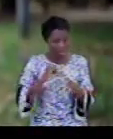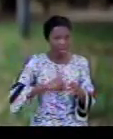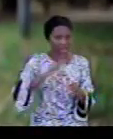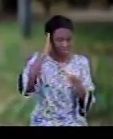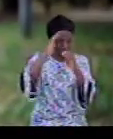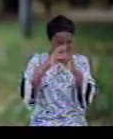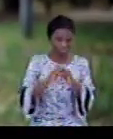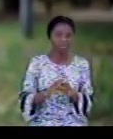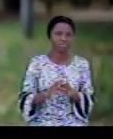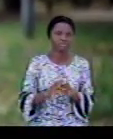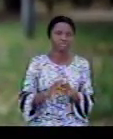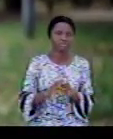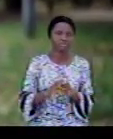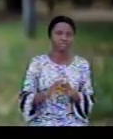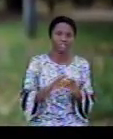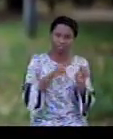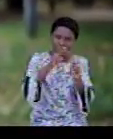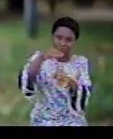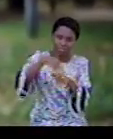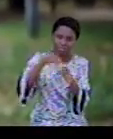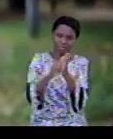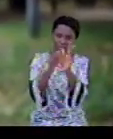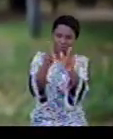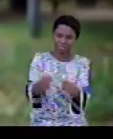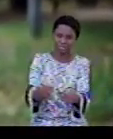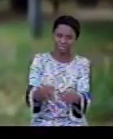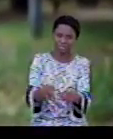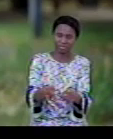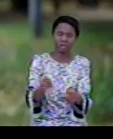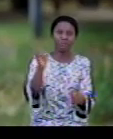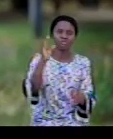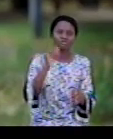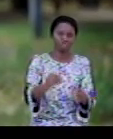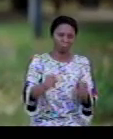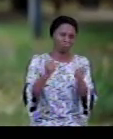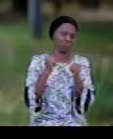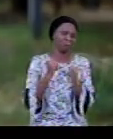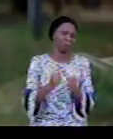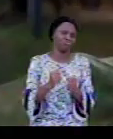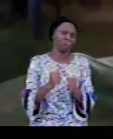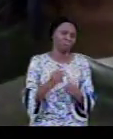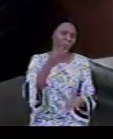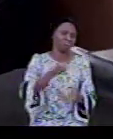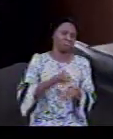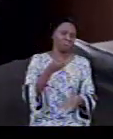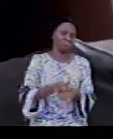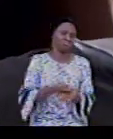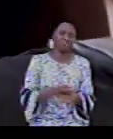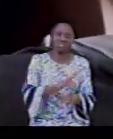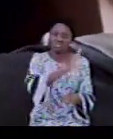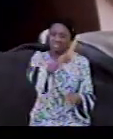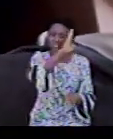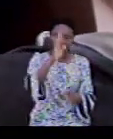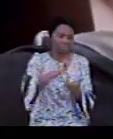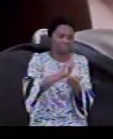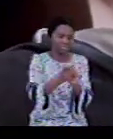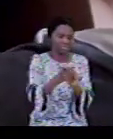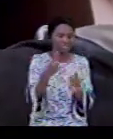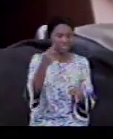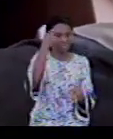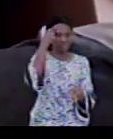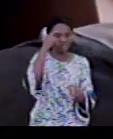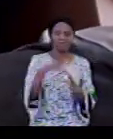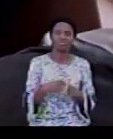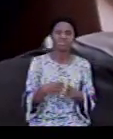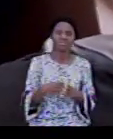They are so rigid. Will never change his mind. You'll never have a convert for eternity. Your